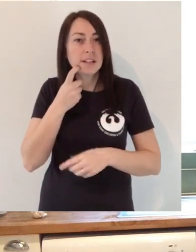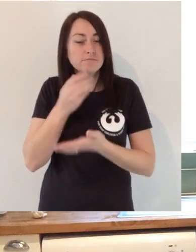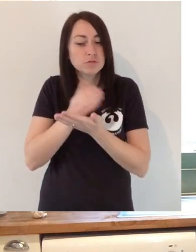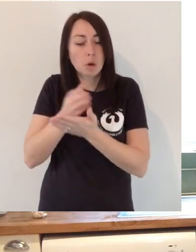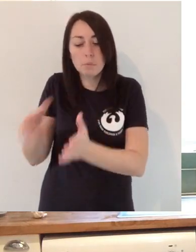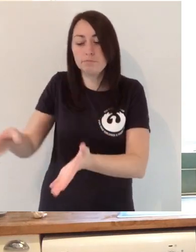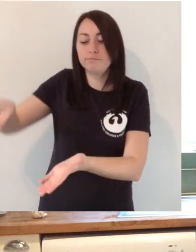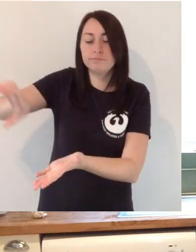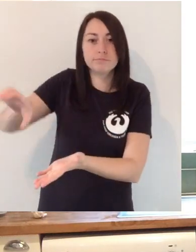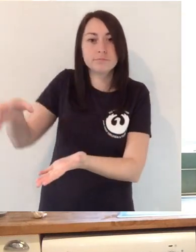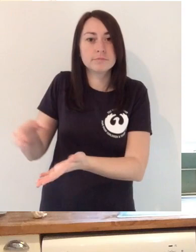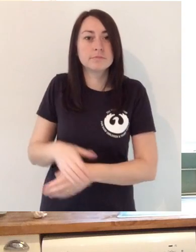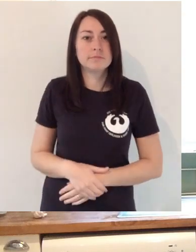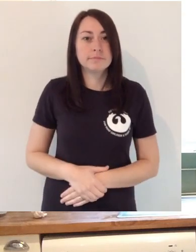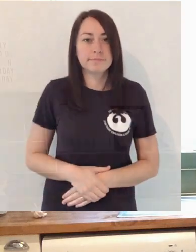chopped tomatoes.